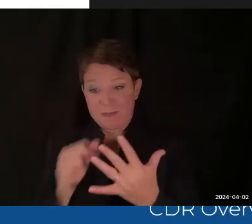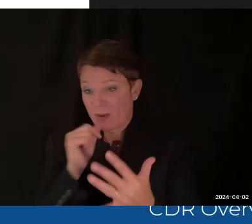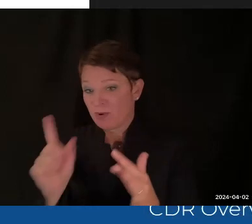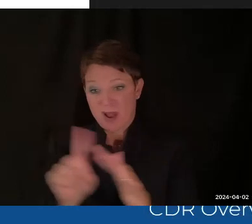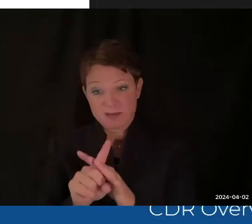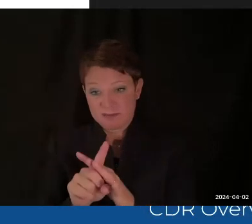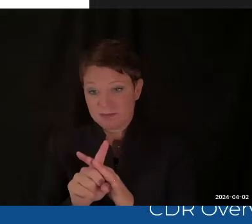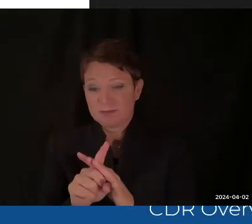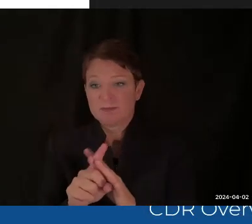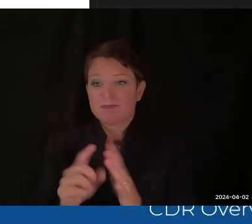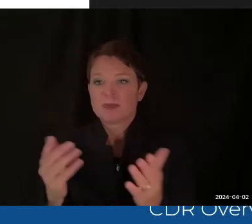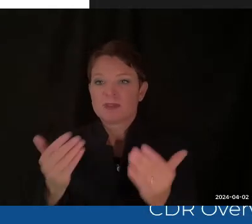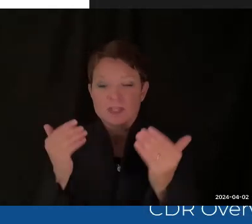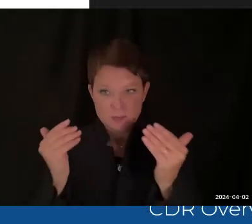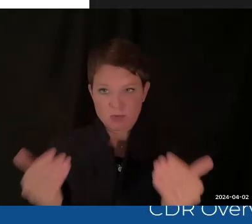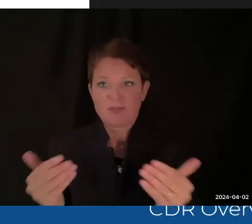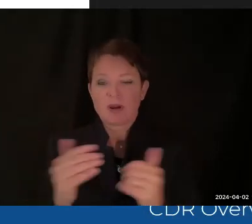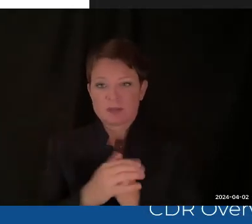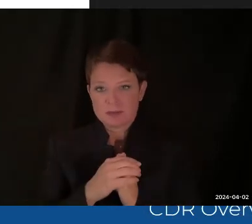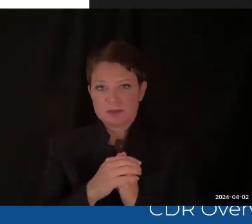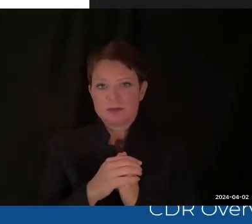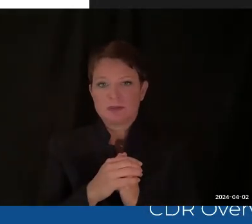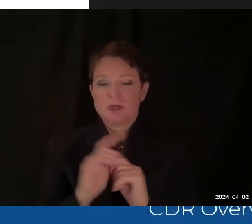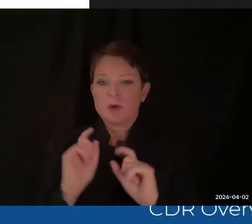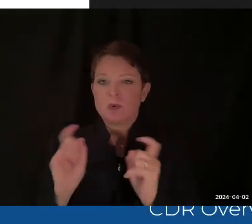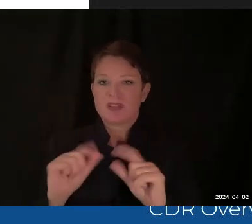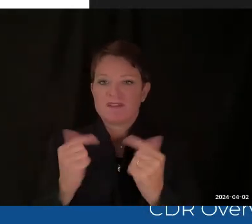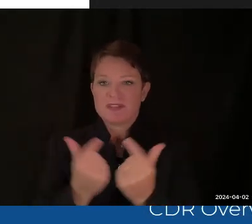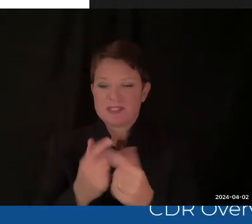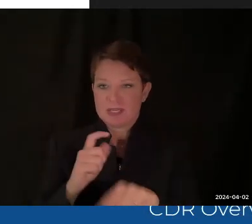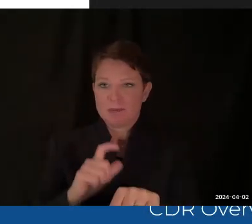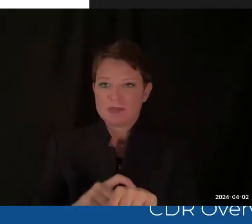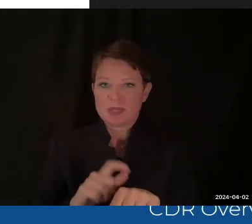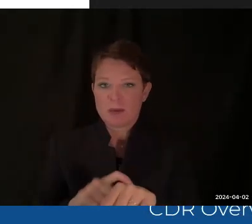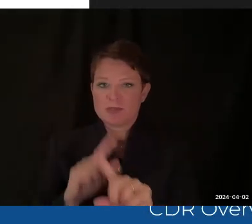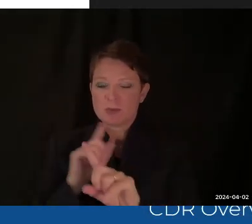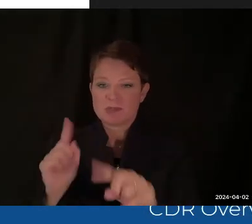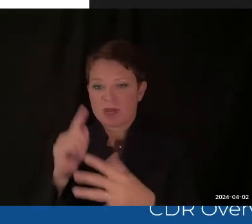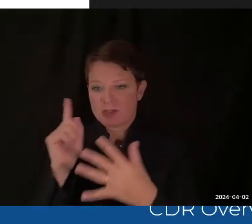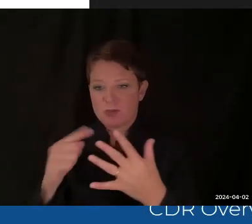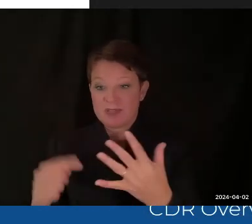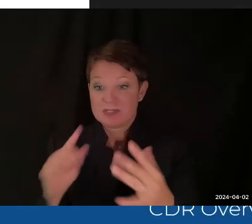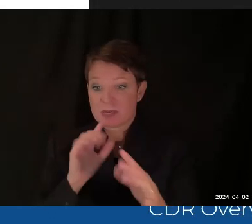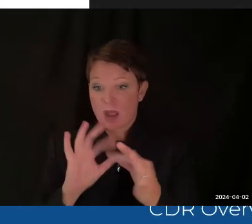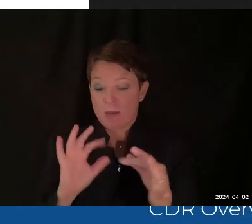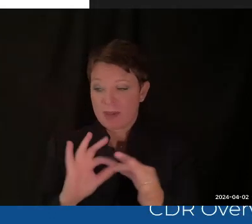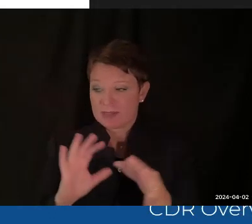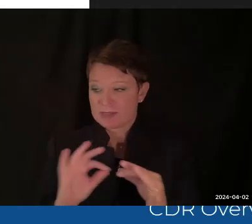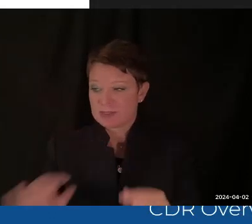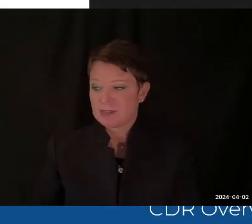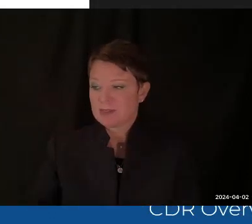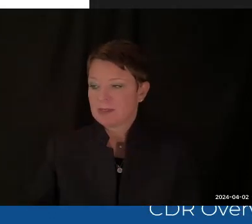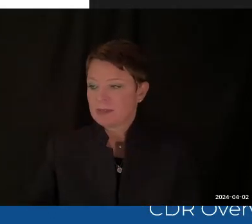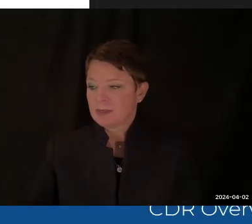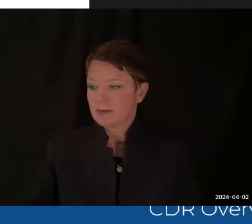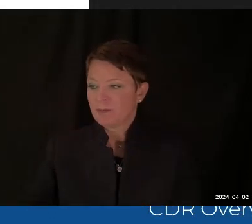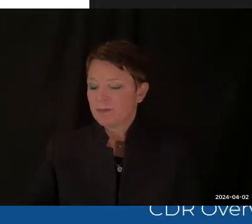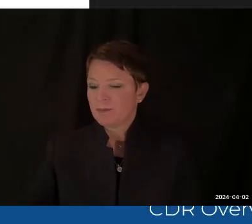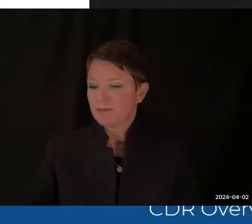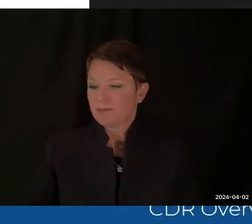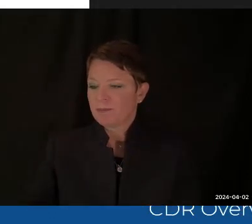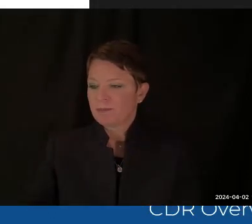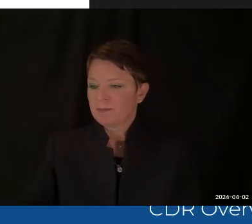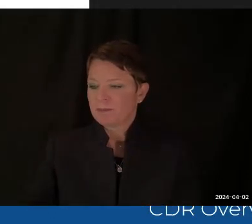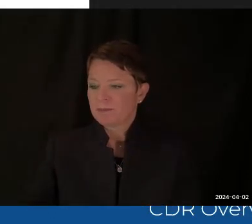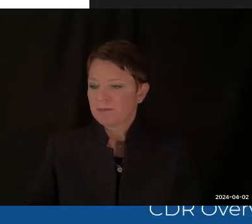the audience. Okay, well, we can give the team the time to respond to these comments. Thank you, Michael.